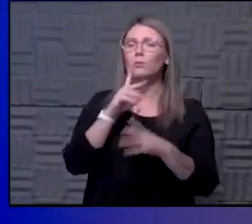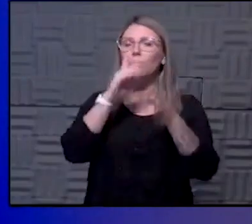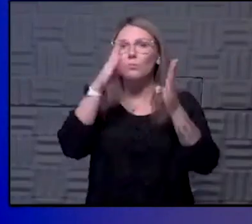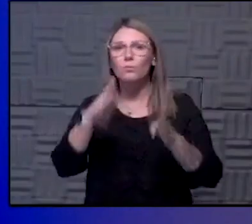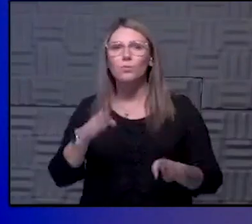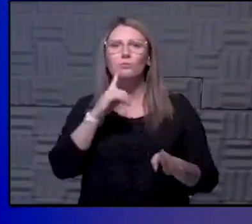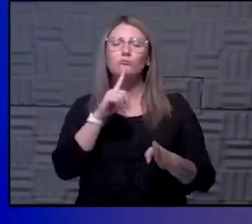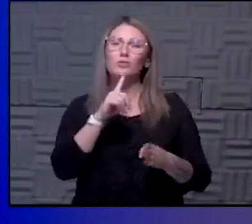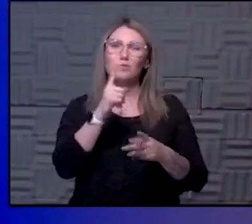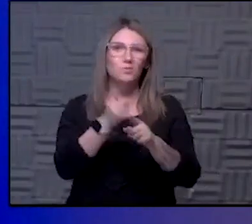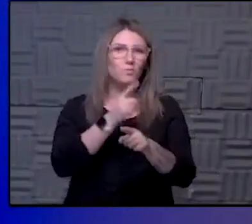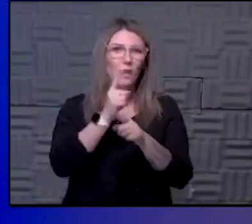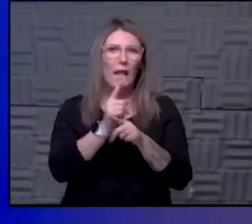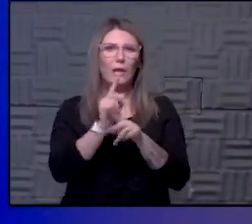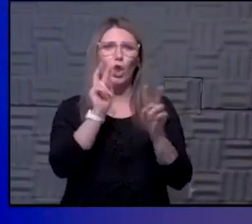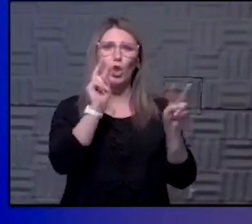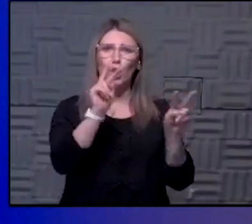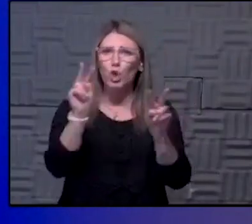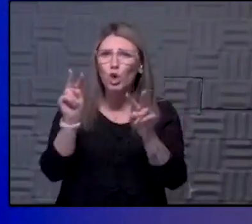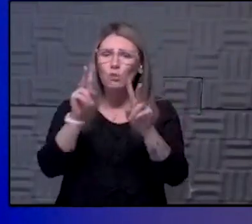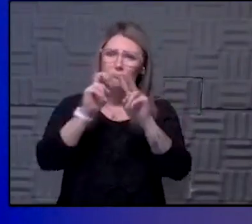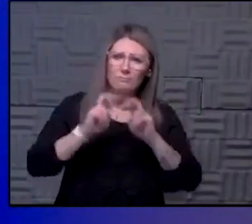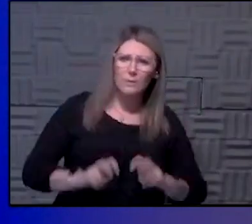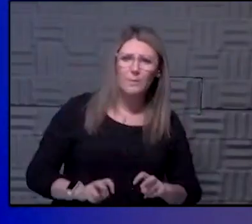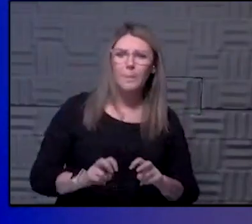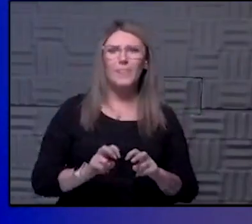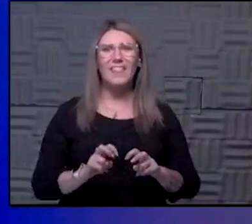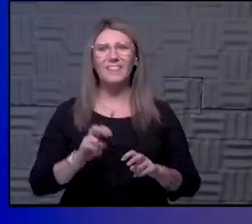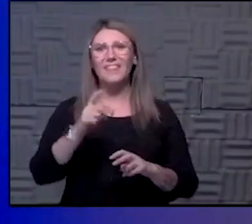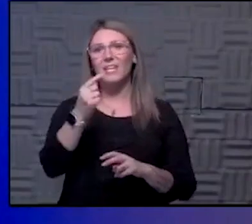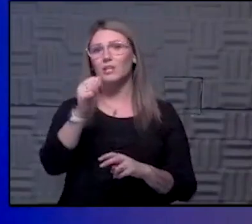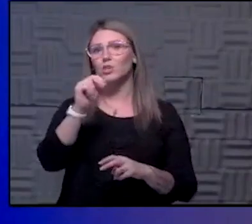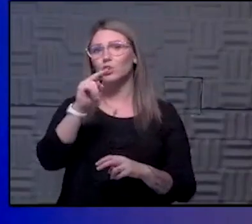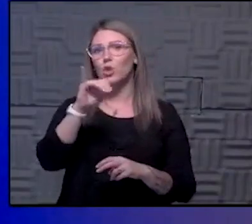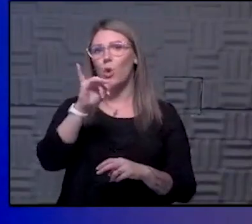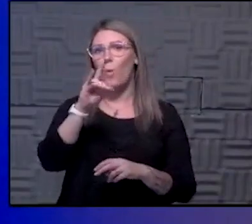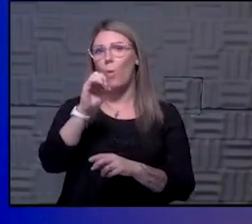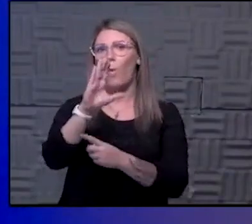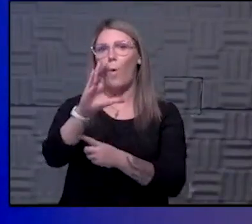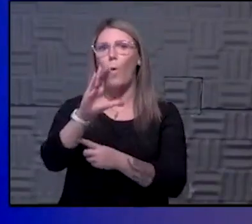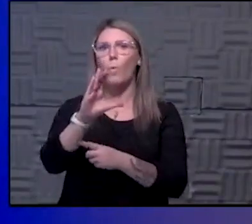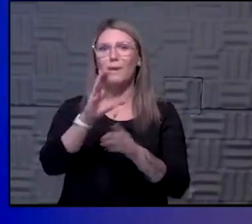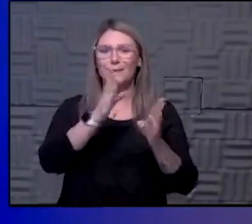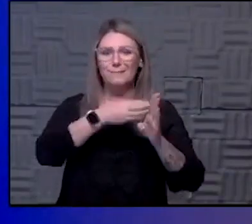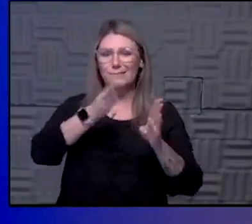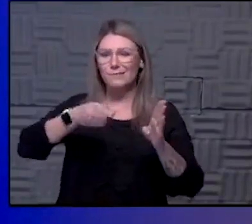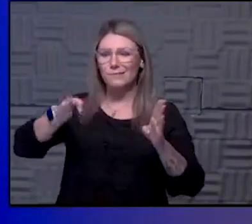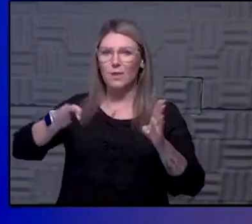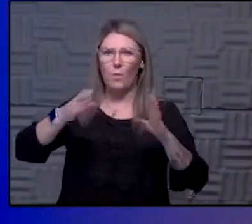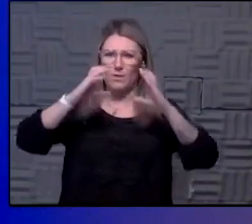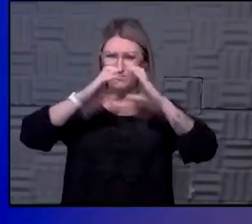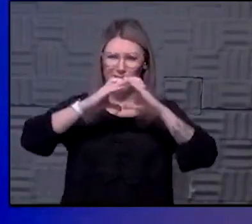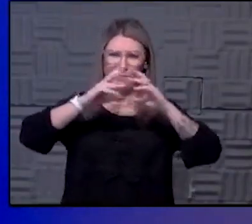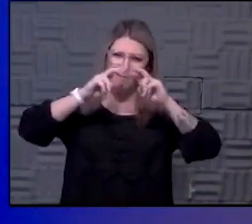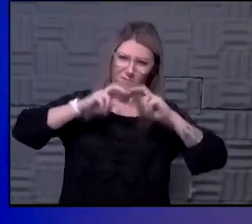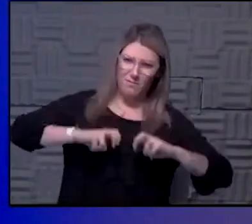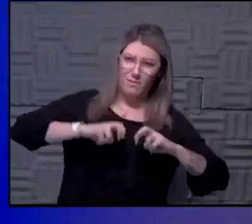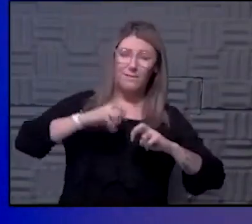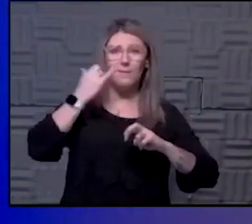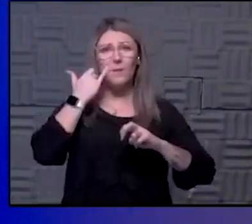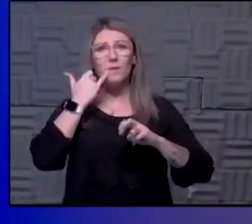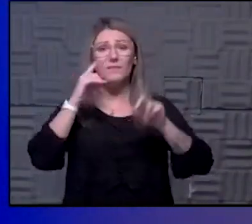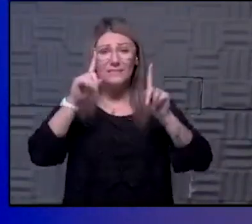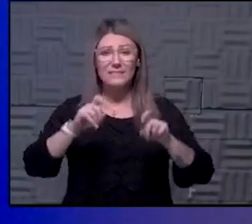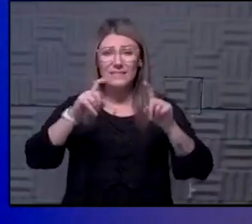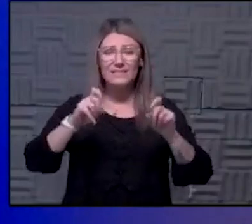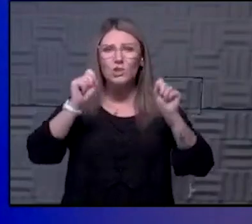regular surveillance, genomic sequencing. But if you get tested, sometimes we can see